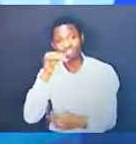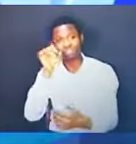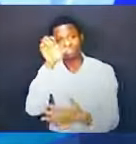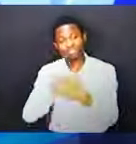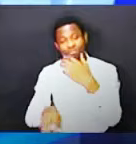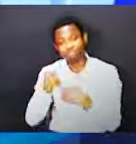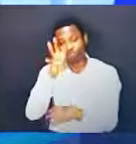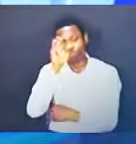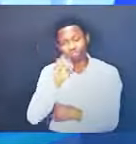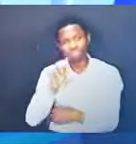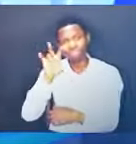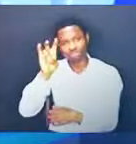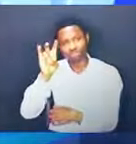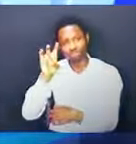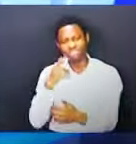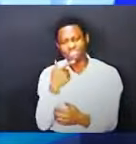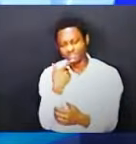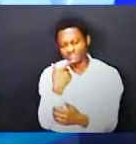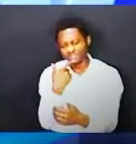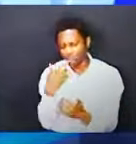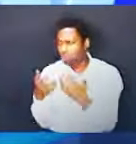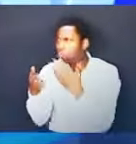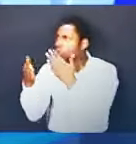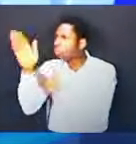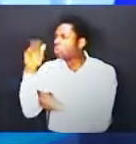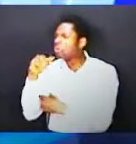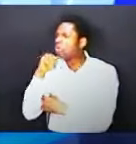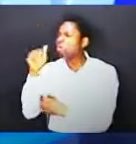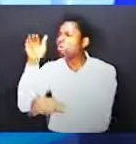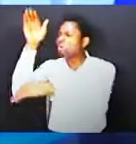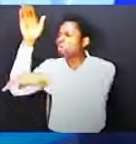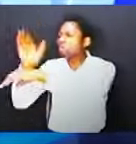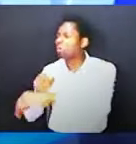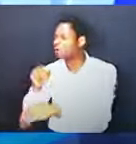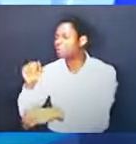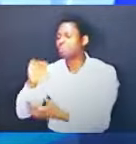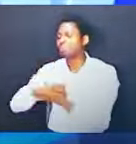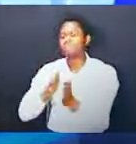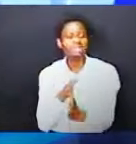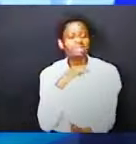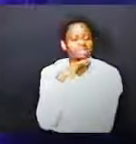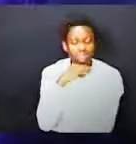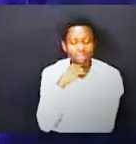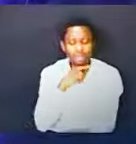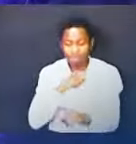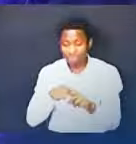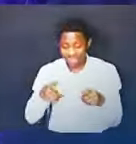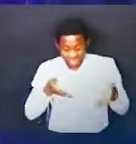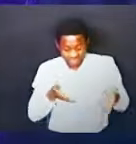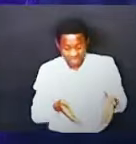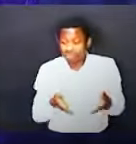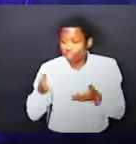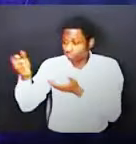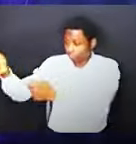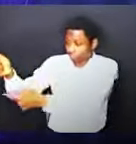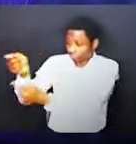For God did not call us to be impure, but to live a holy